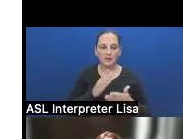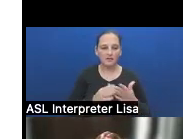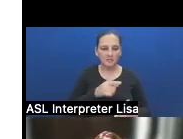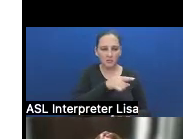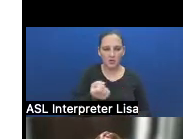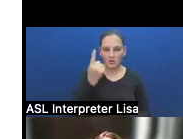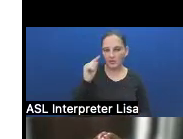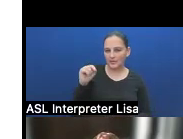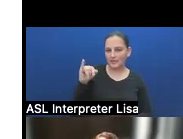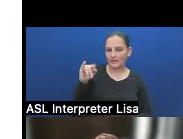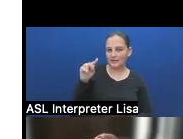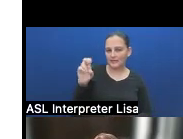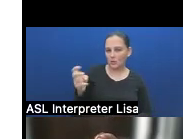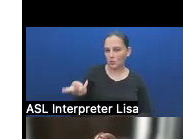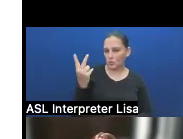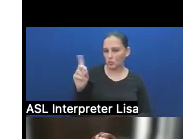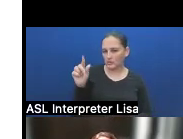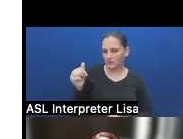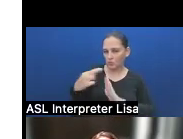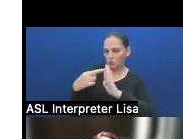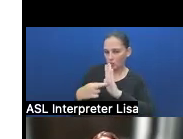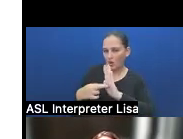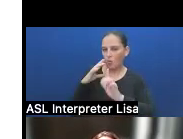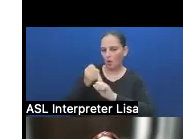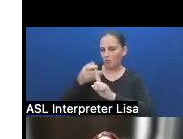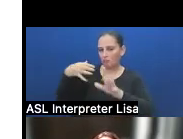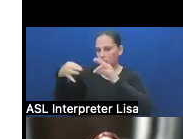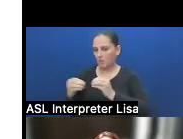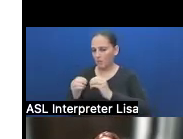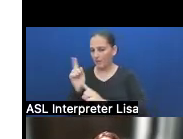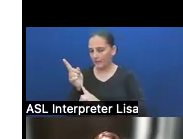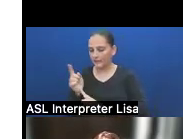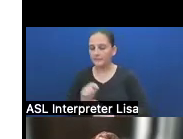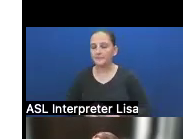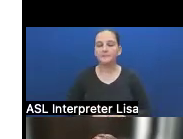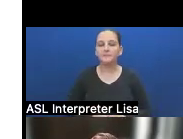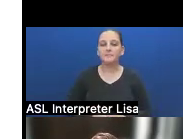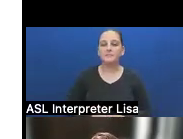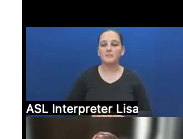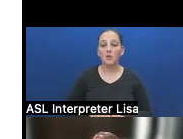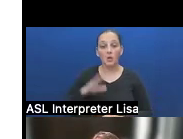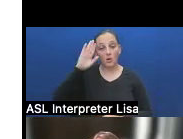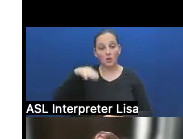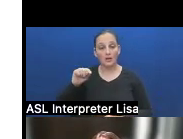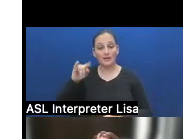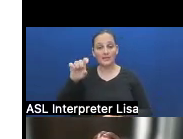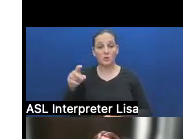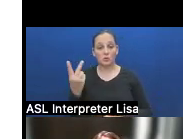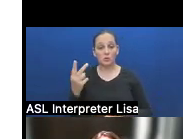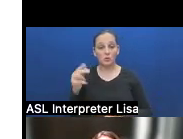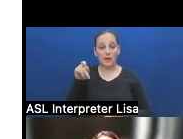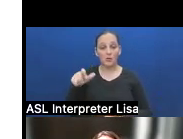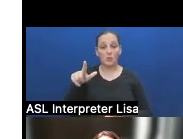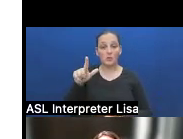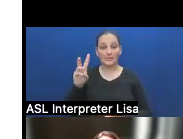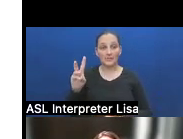II digital accessibility regs, which we'll talk about in a minute for a few minutes, are going to change everything on April 26,